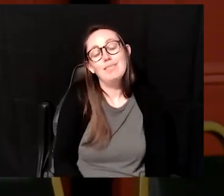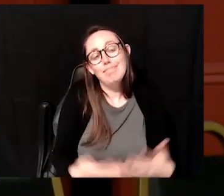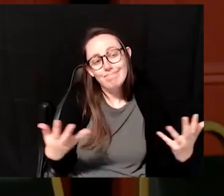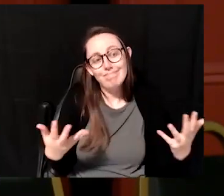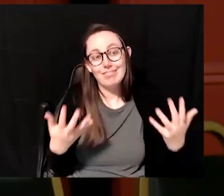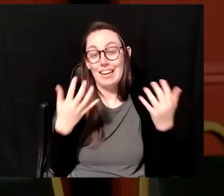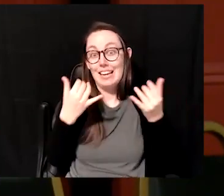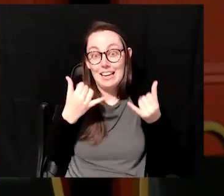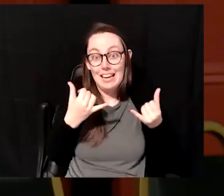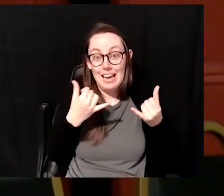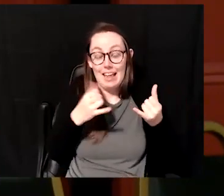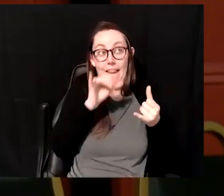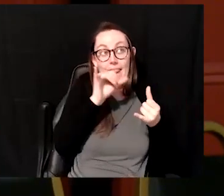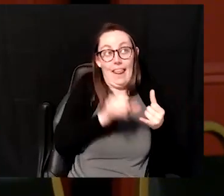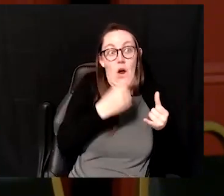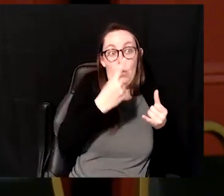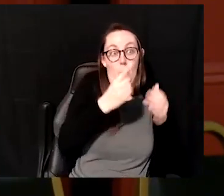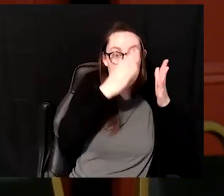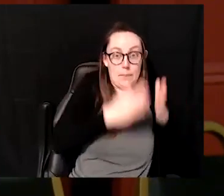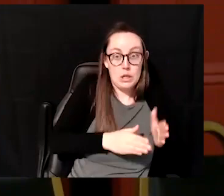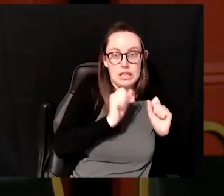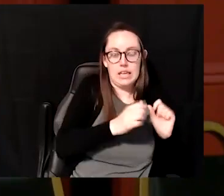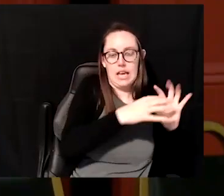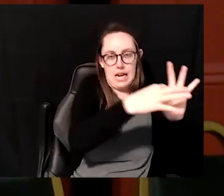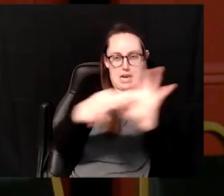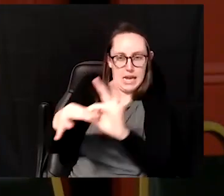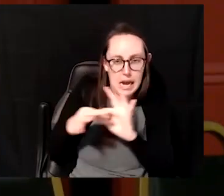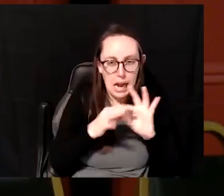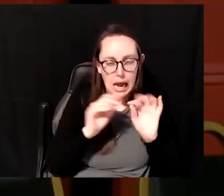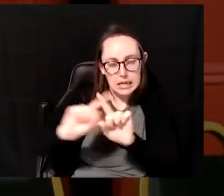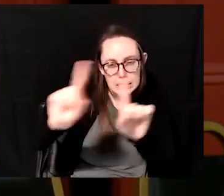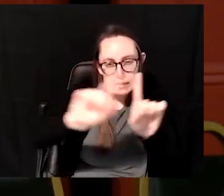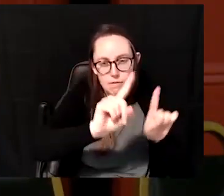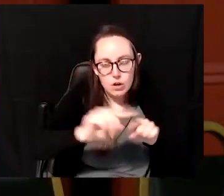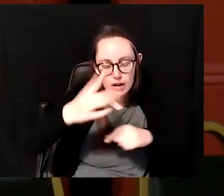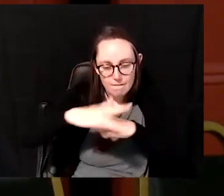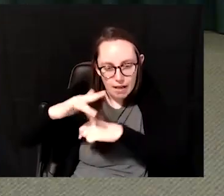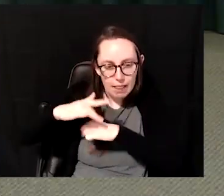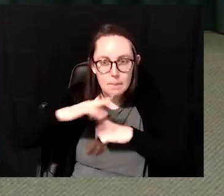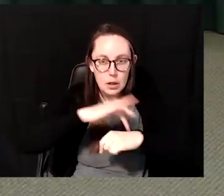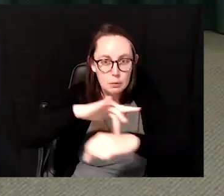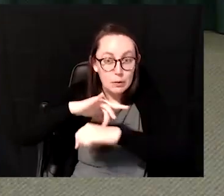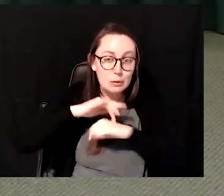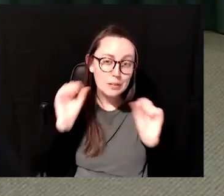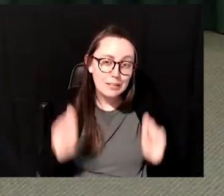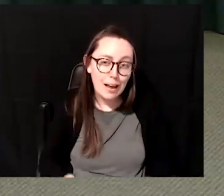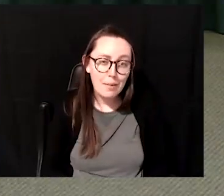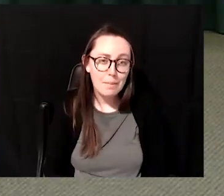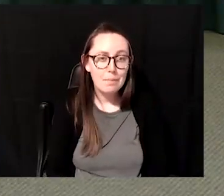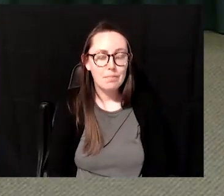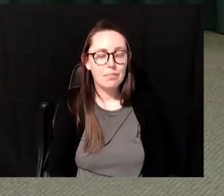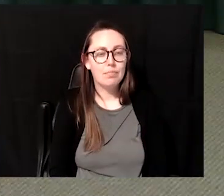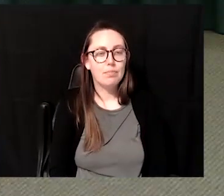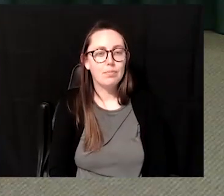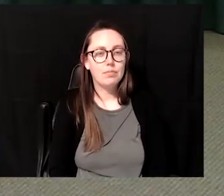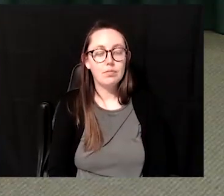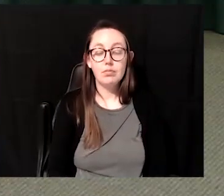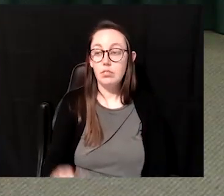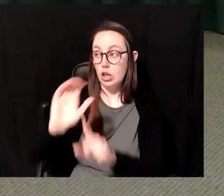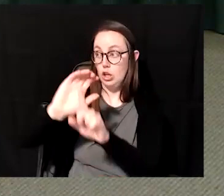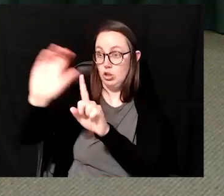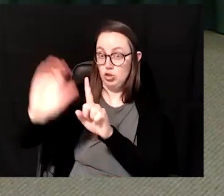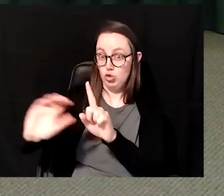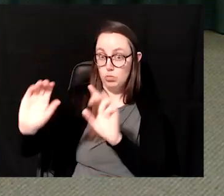to to bind this work together so thank you so much for your consideration great thank you very much Emily uh no hands on Zoom